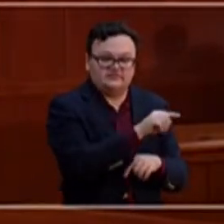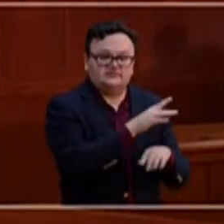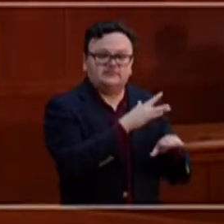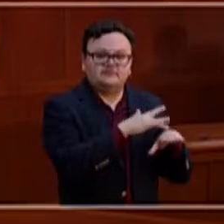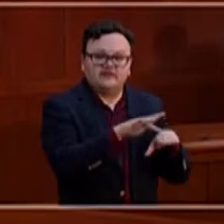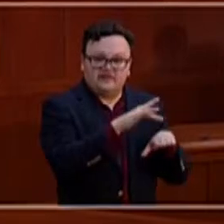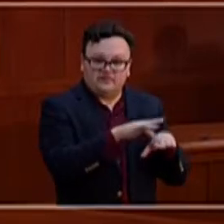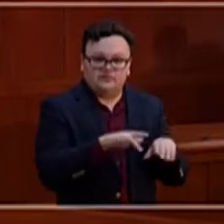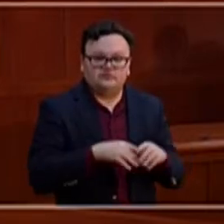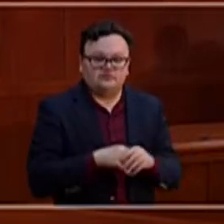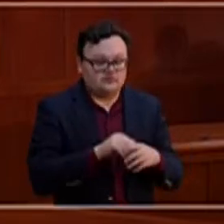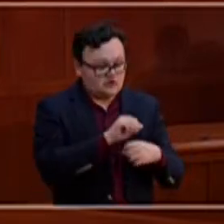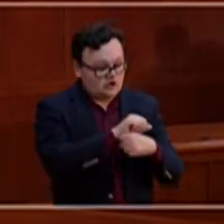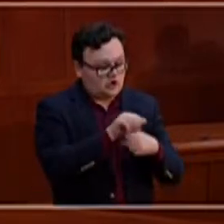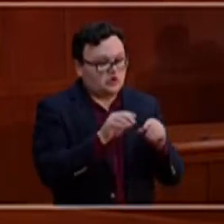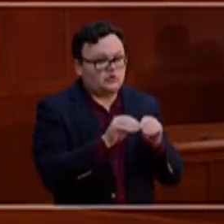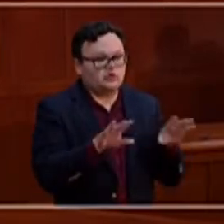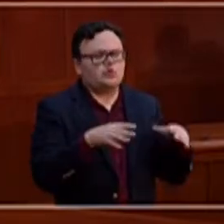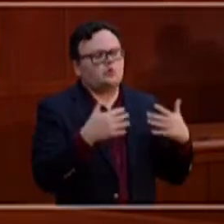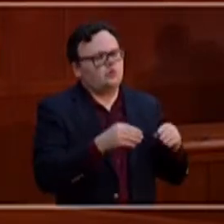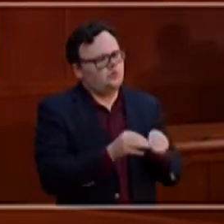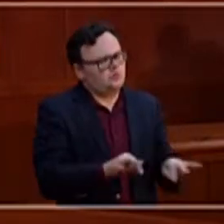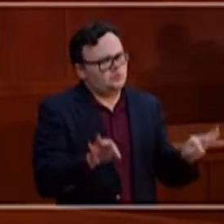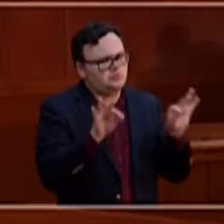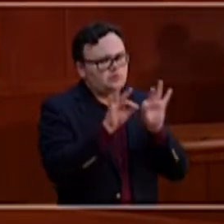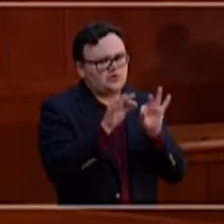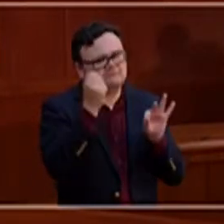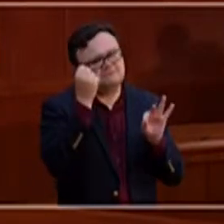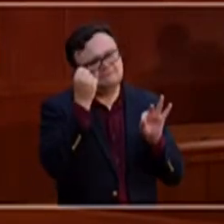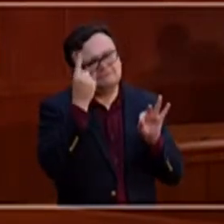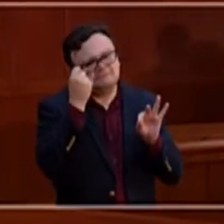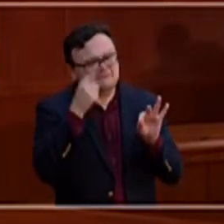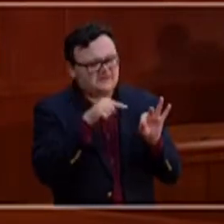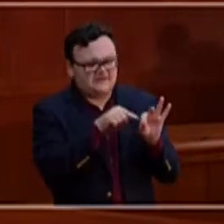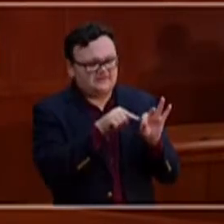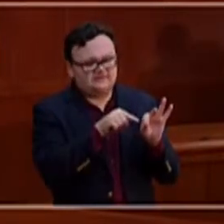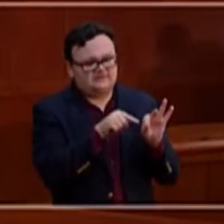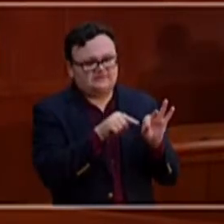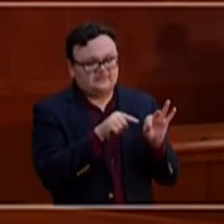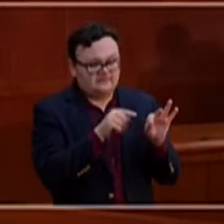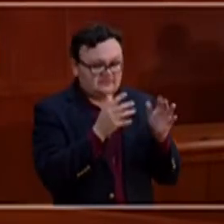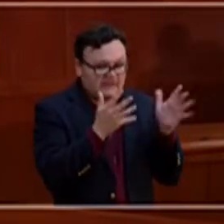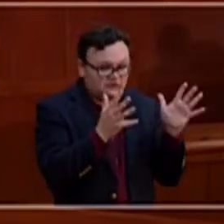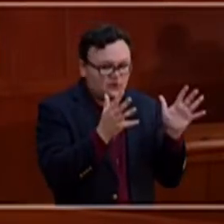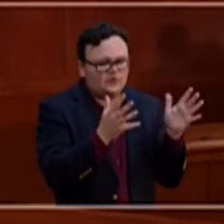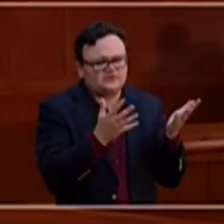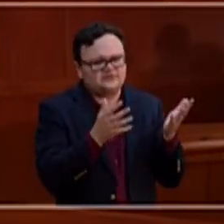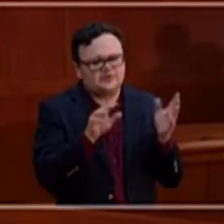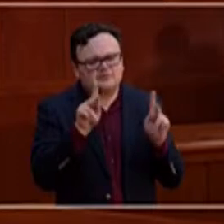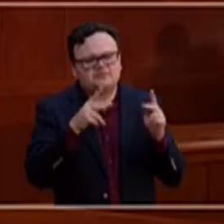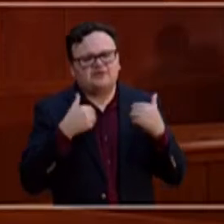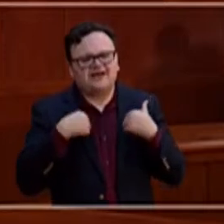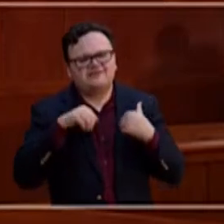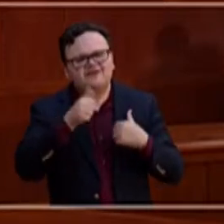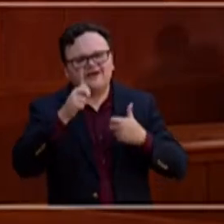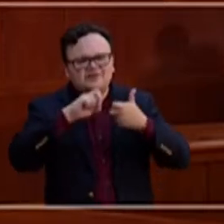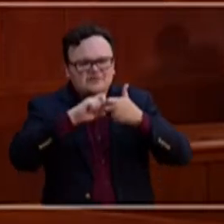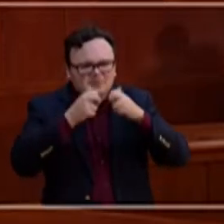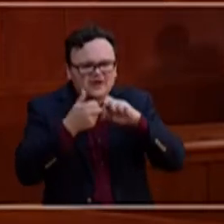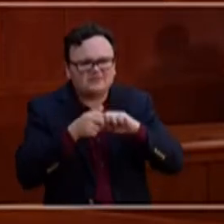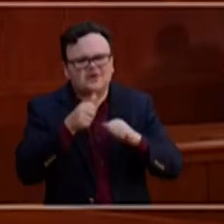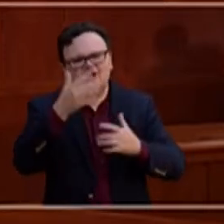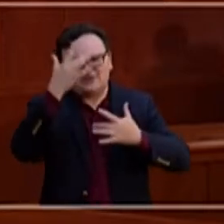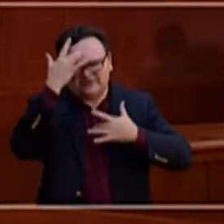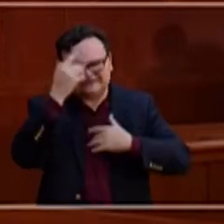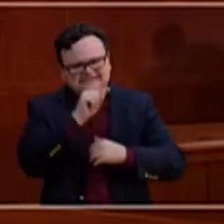important. But COVID is just one aspect of the overall healthcare system and the health needs of Floridians, and we want to assure